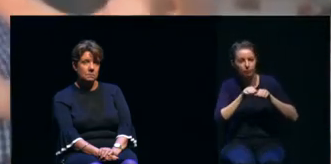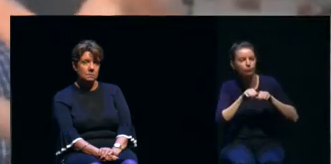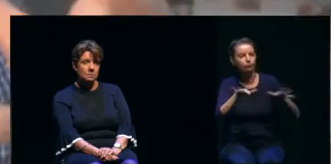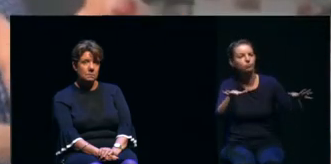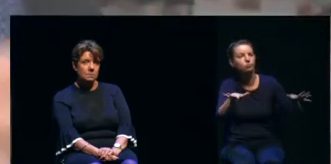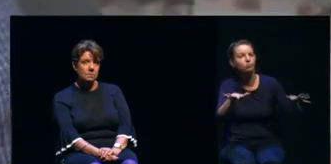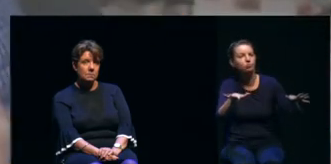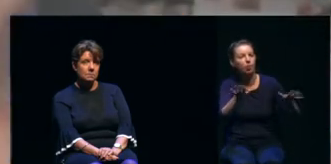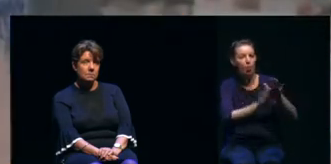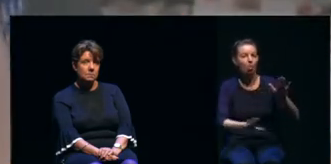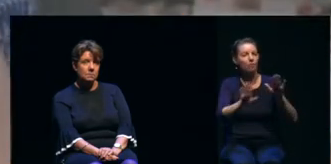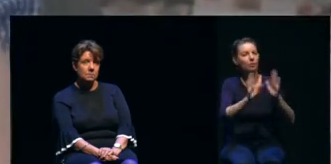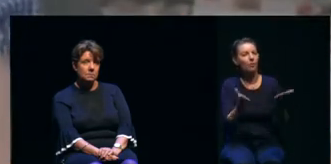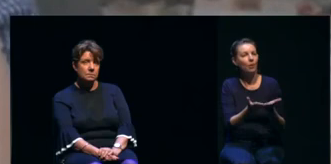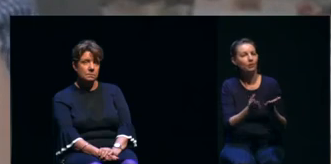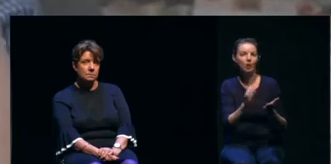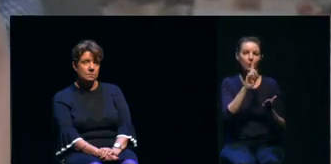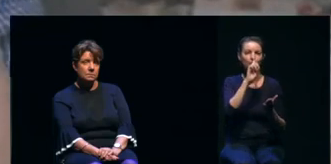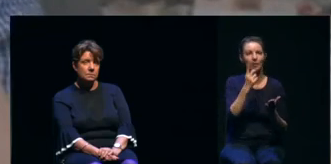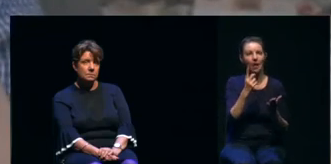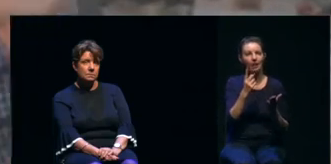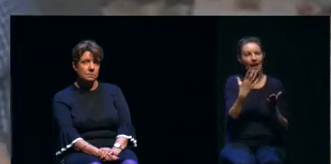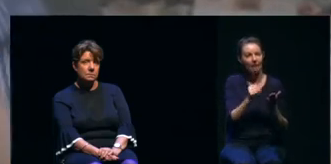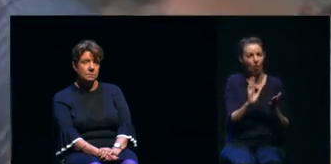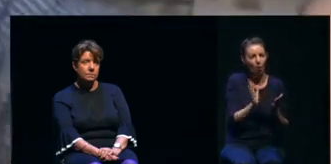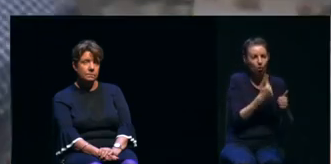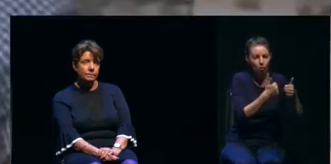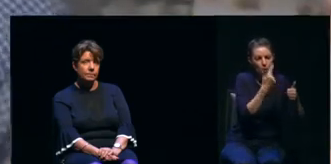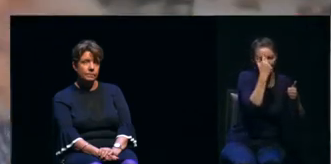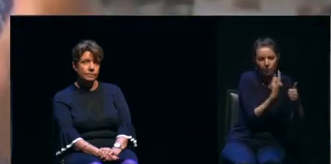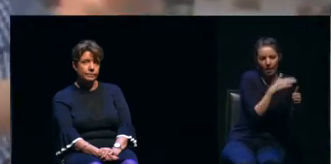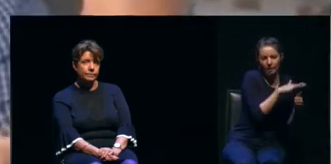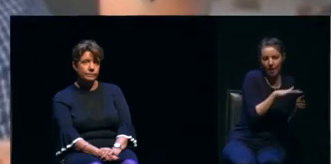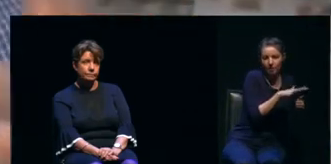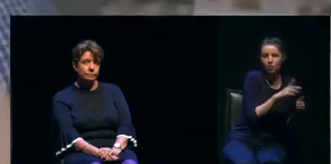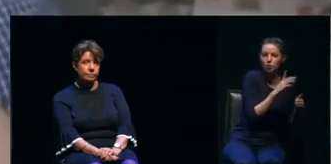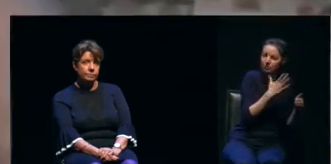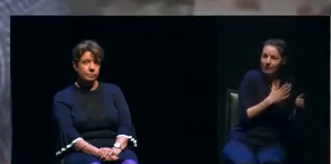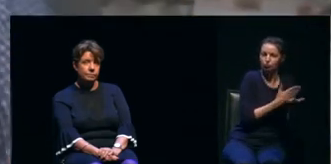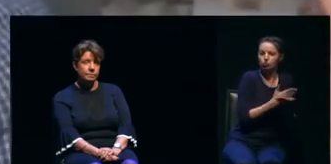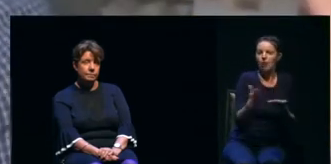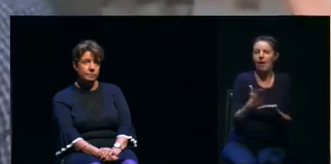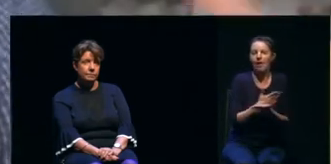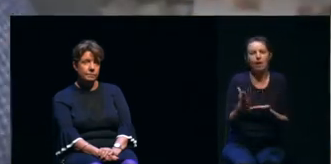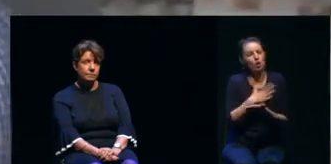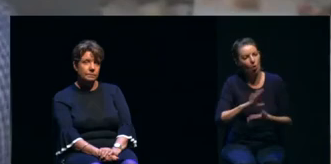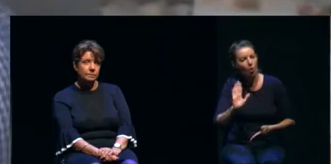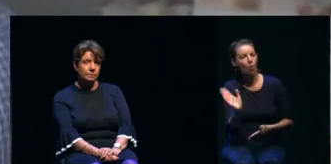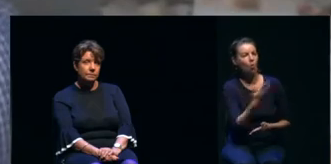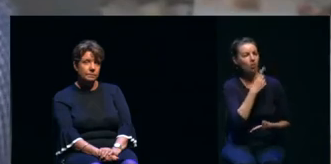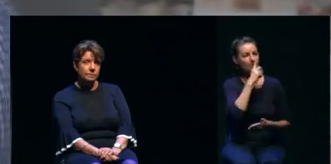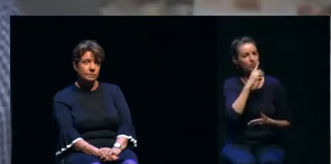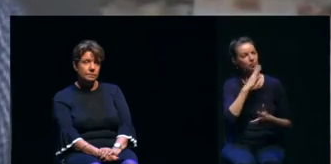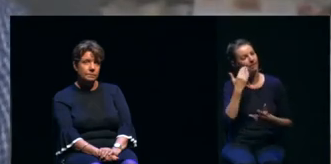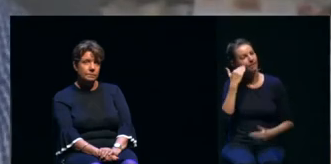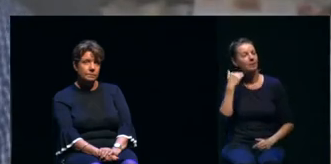never change the world. Mm. You can't hide all the great ideas in one place. You have to share them. If you really believe in feminism, you want everyone to be a feminist.